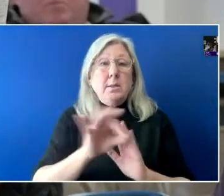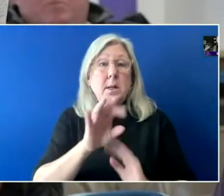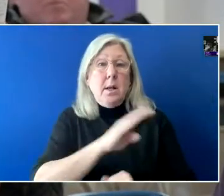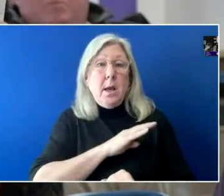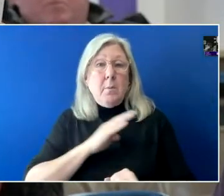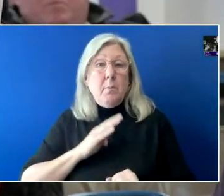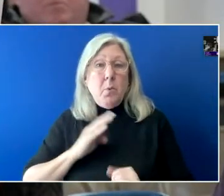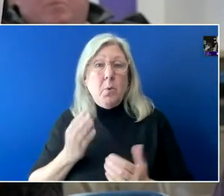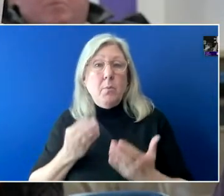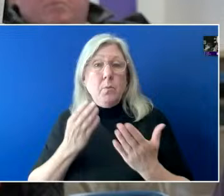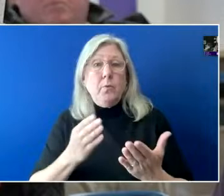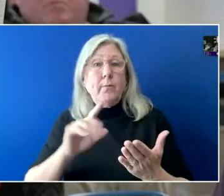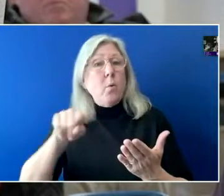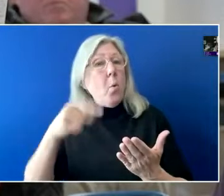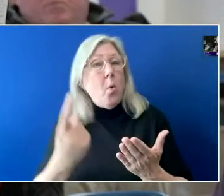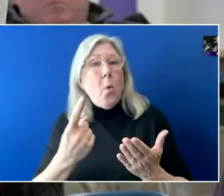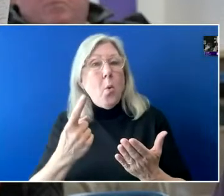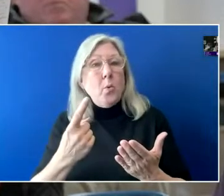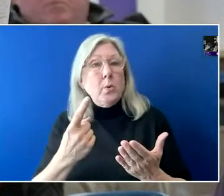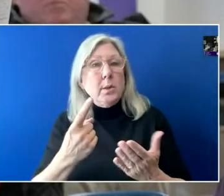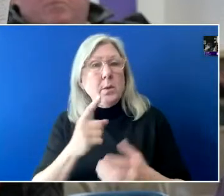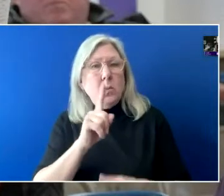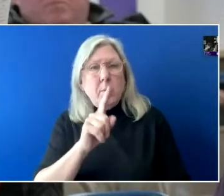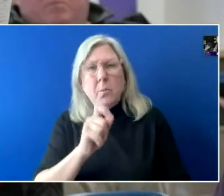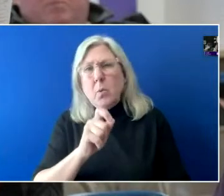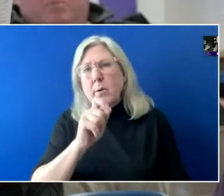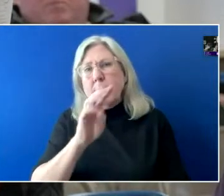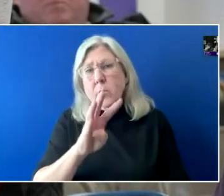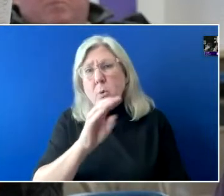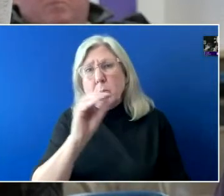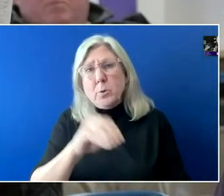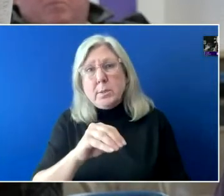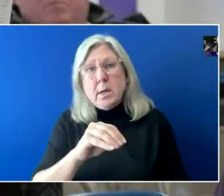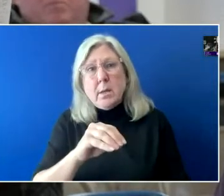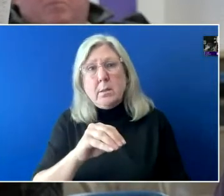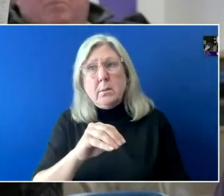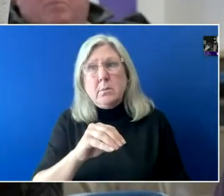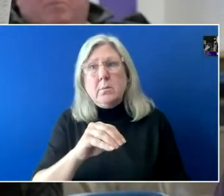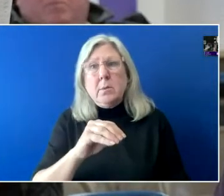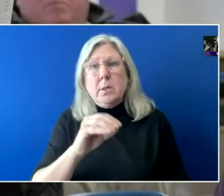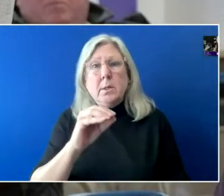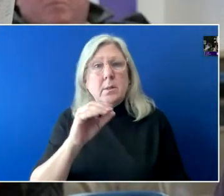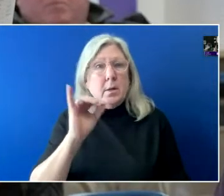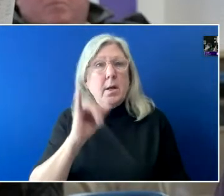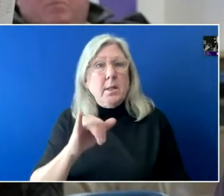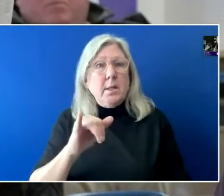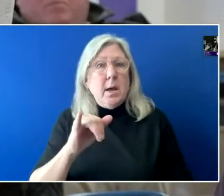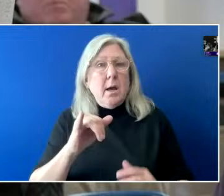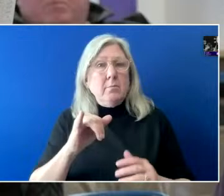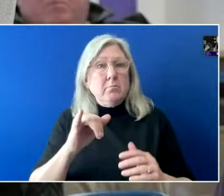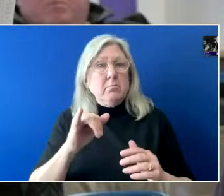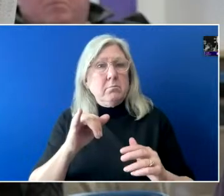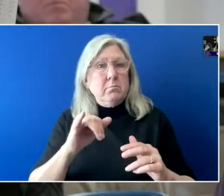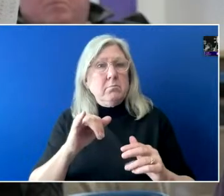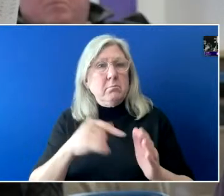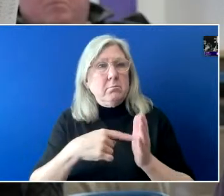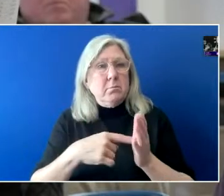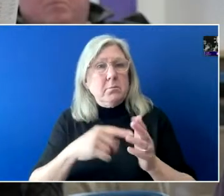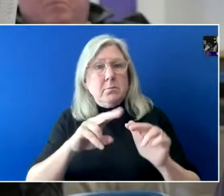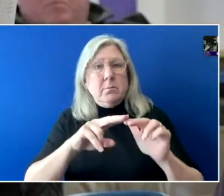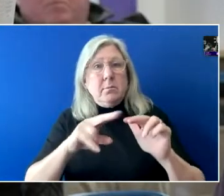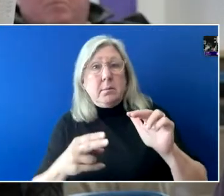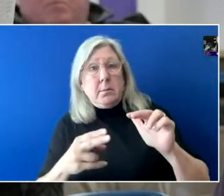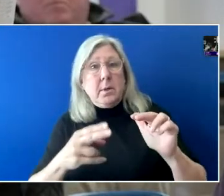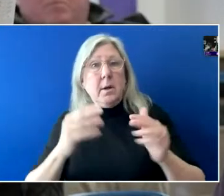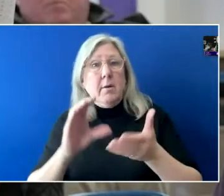that only includes 1.4% which would represent a diminishment of the funding that we are